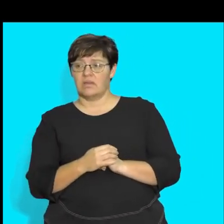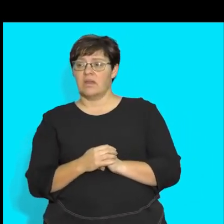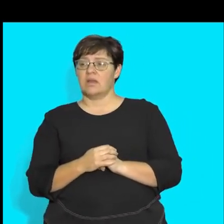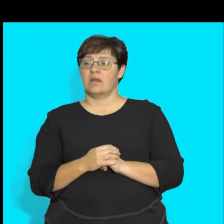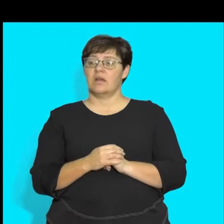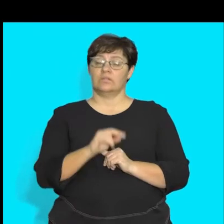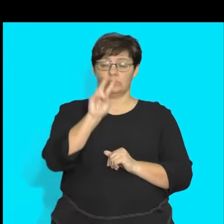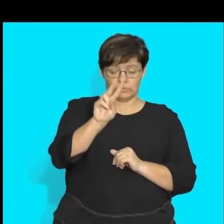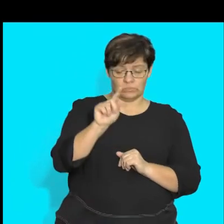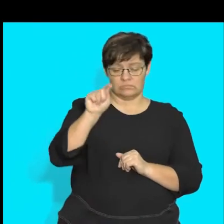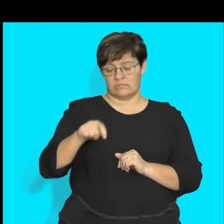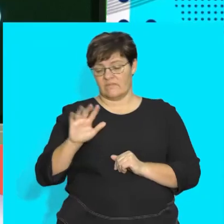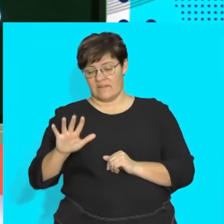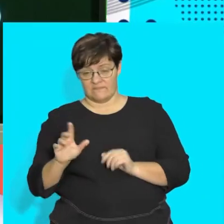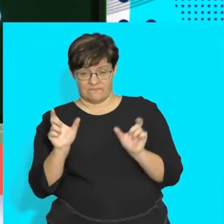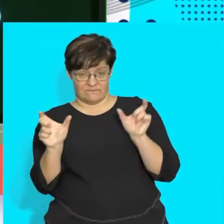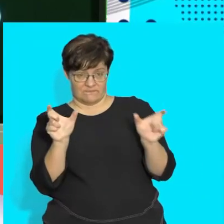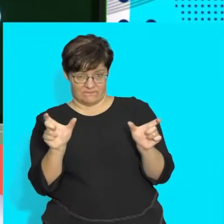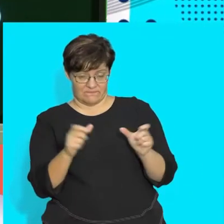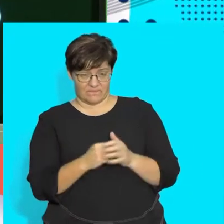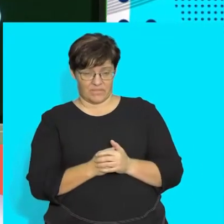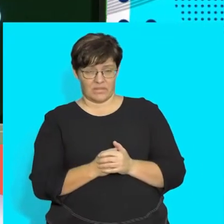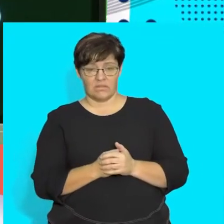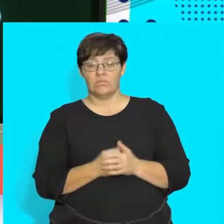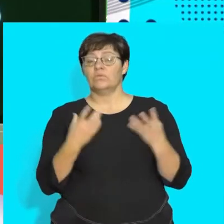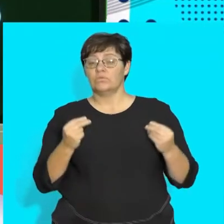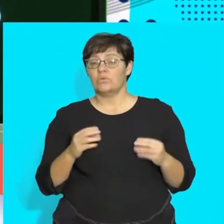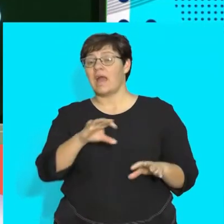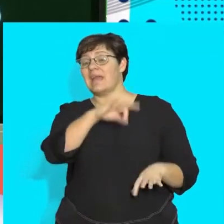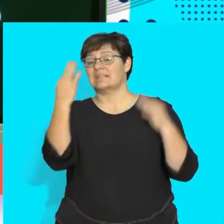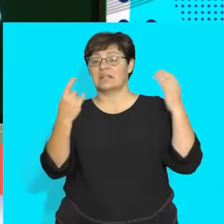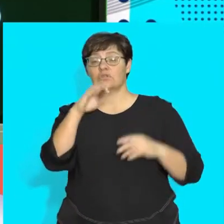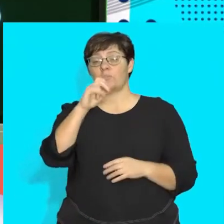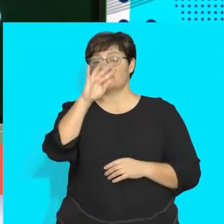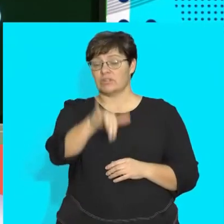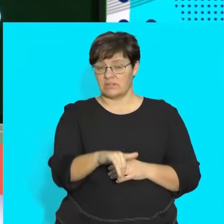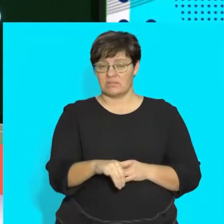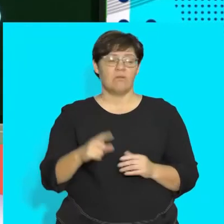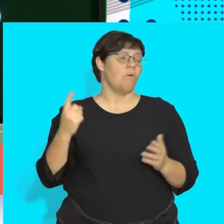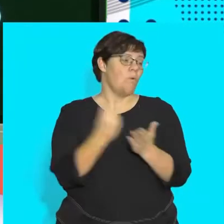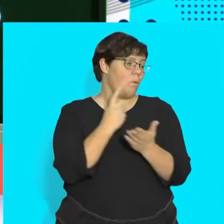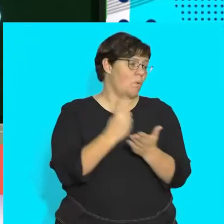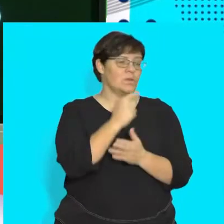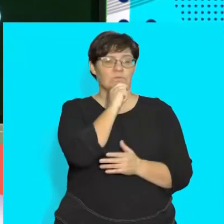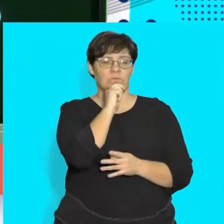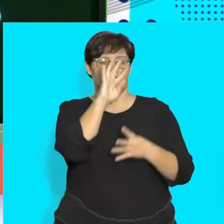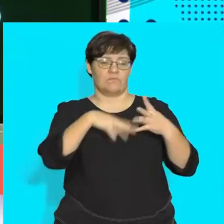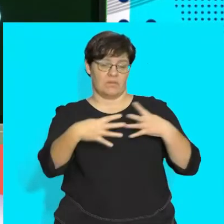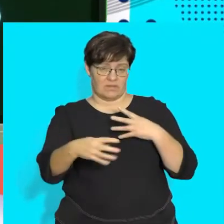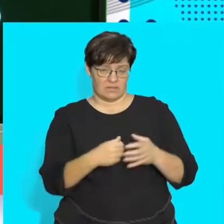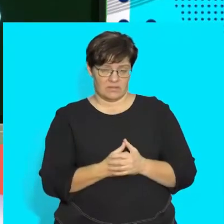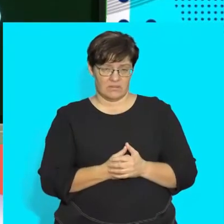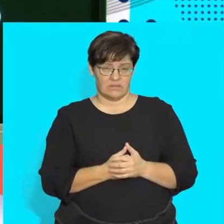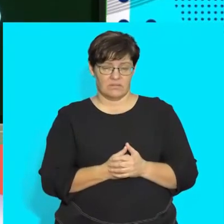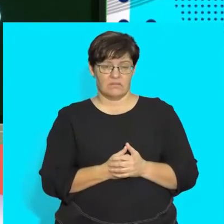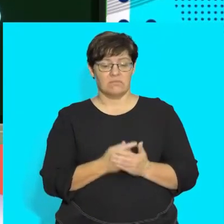and 5. Again, all I'm ever going to do when we're doing analytical geometry is I'm always going to use a formula. So